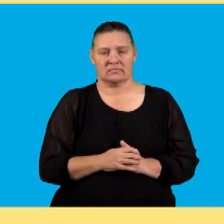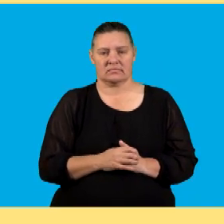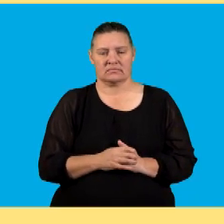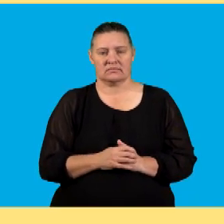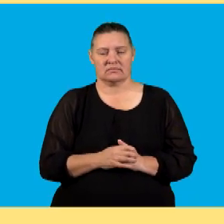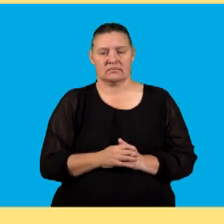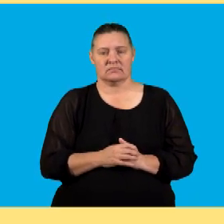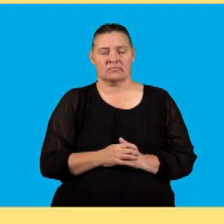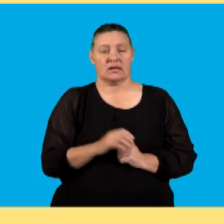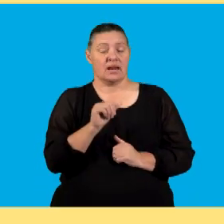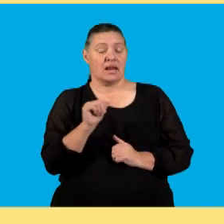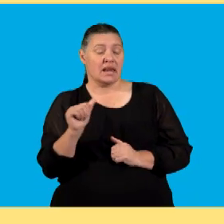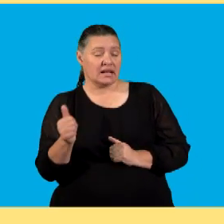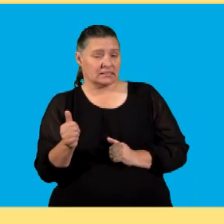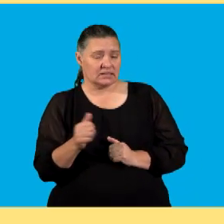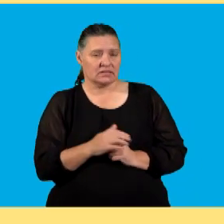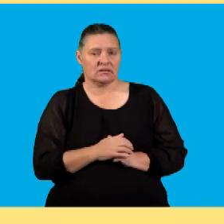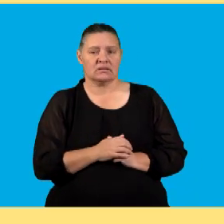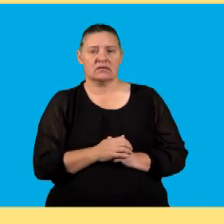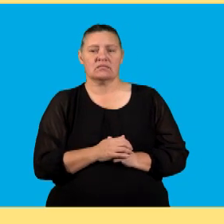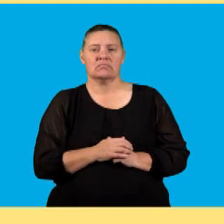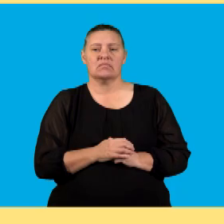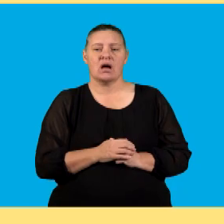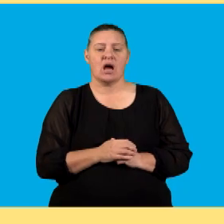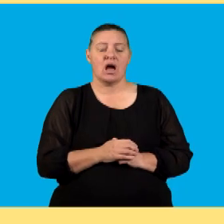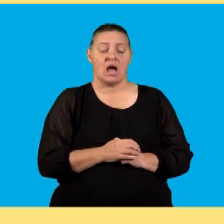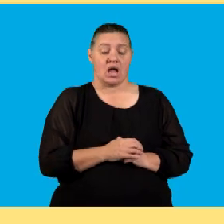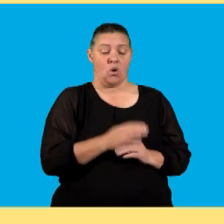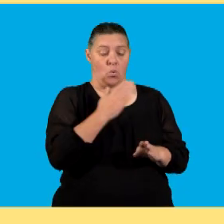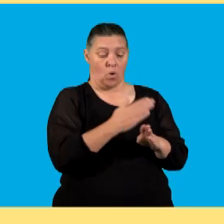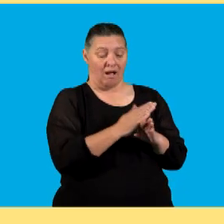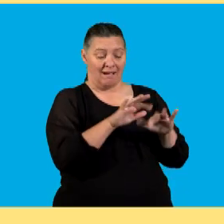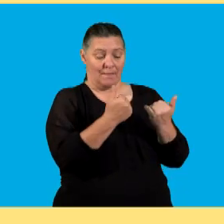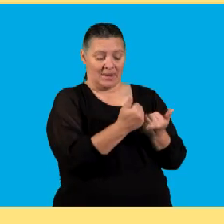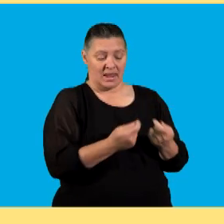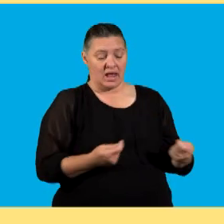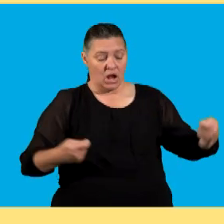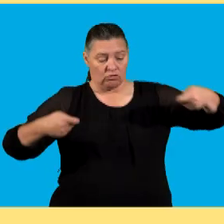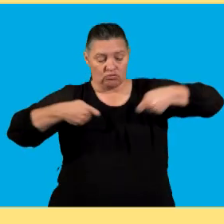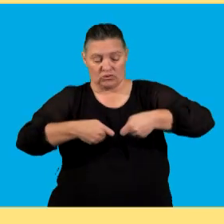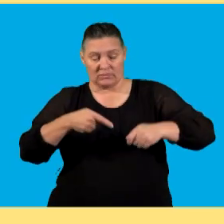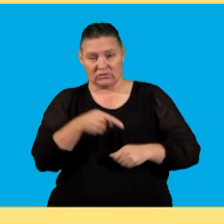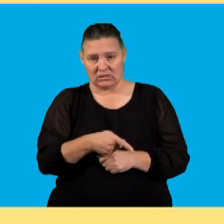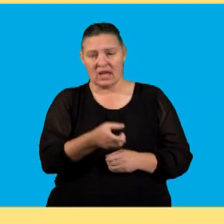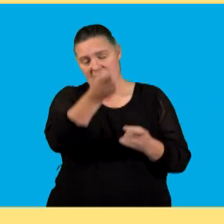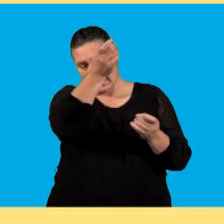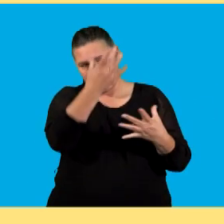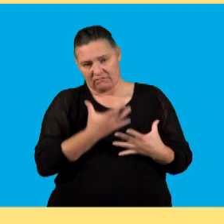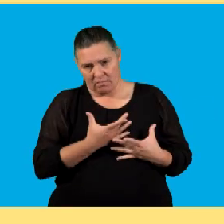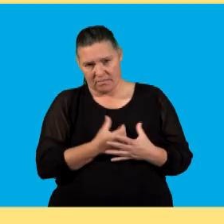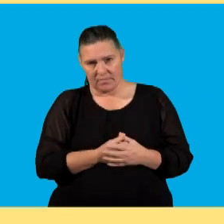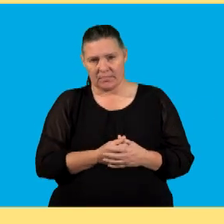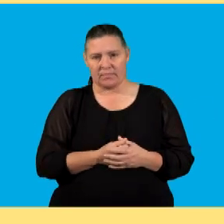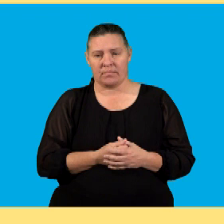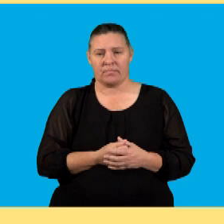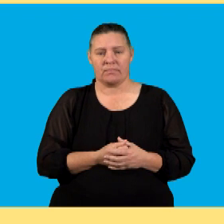10,100. The next part is the contributions, the employer's contributions. And here is the information